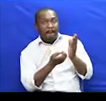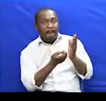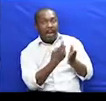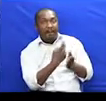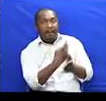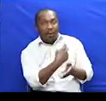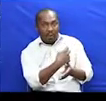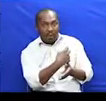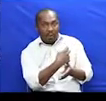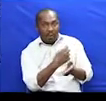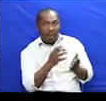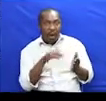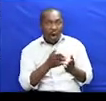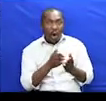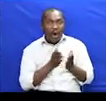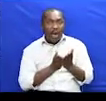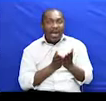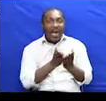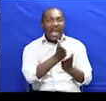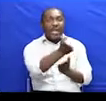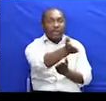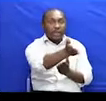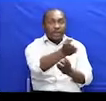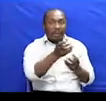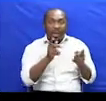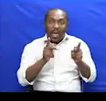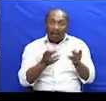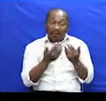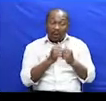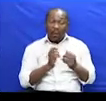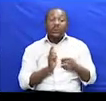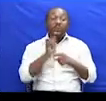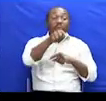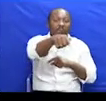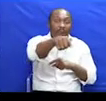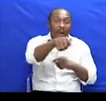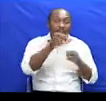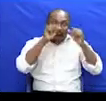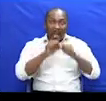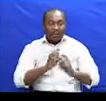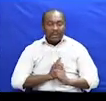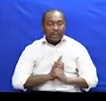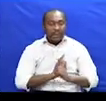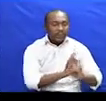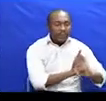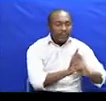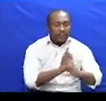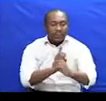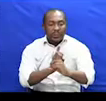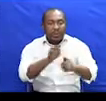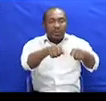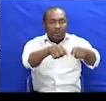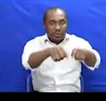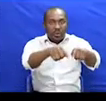the direction that if I want to reach somewhere, I must pass this way. So by passing this way, I'll be